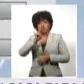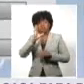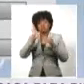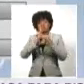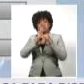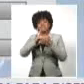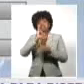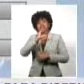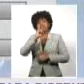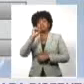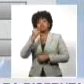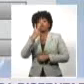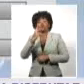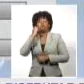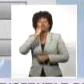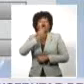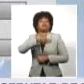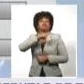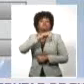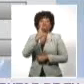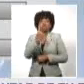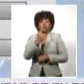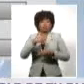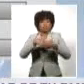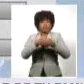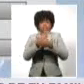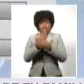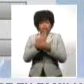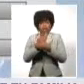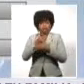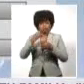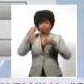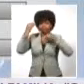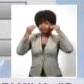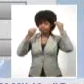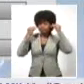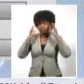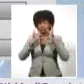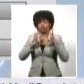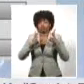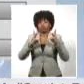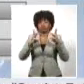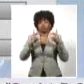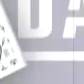information that we had to offer you today.